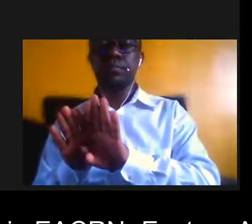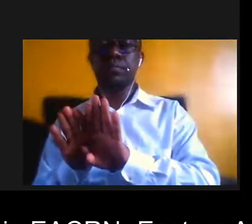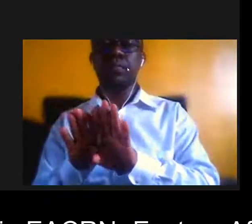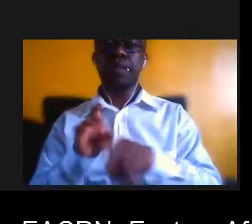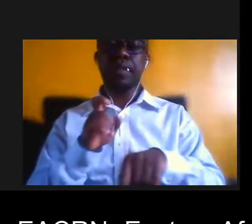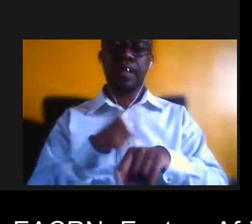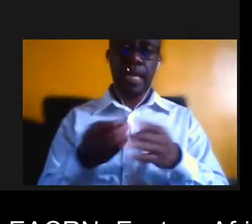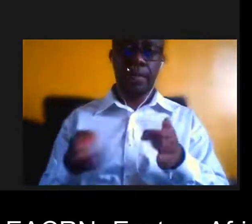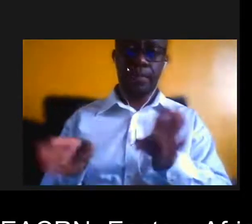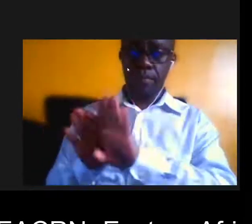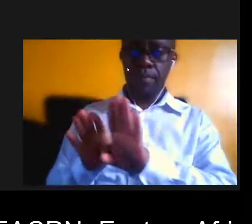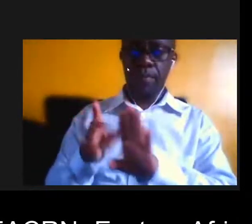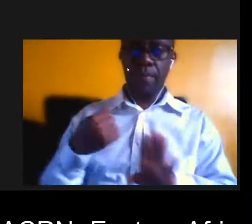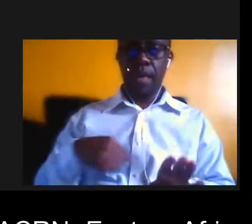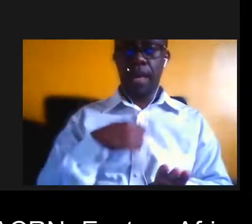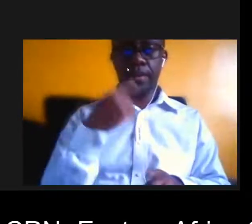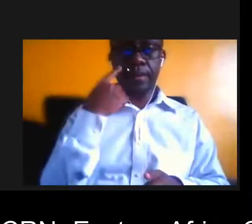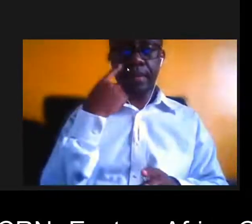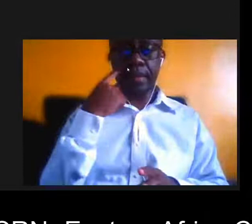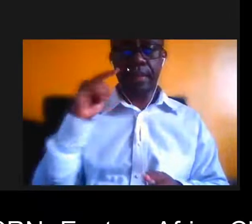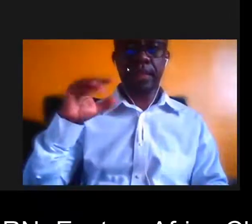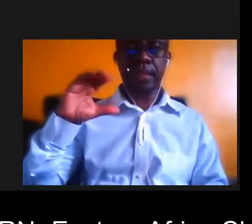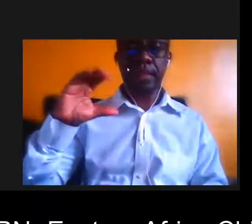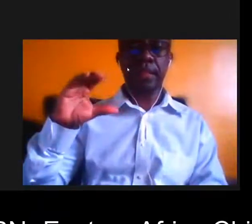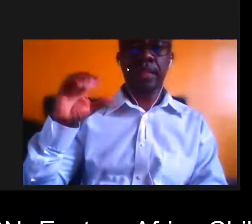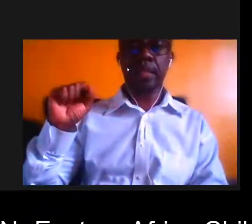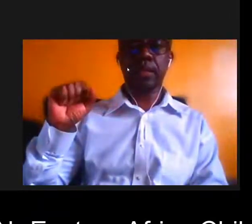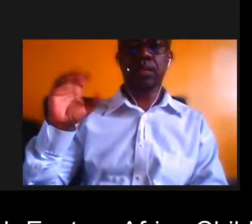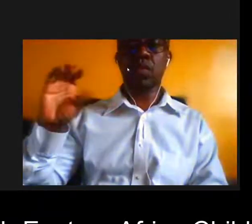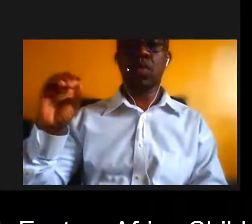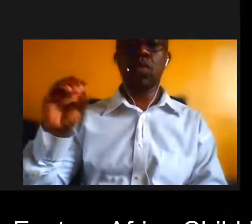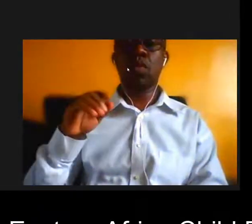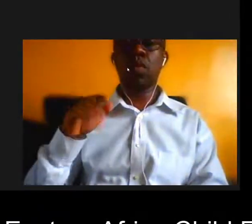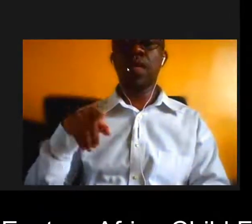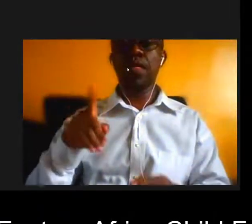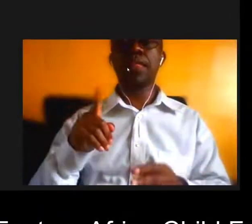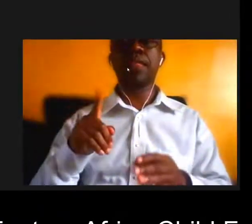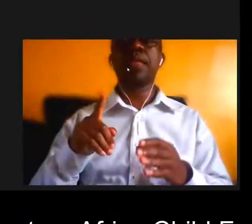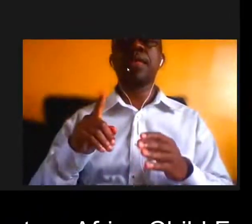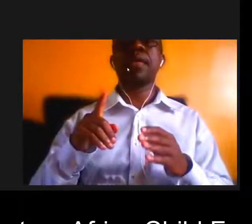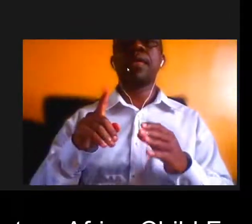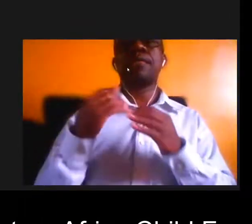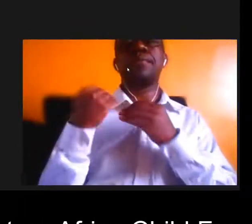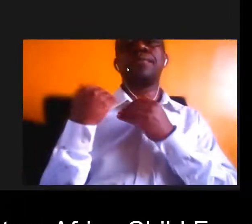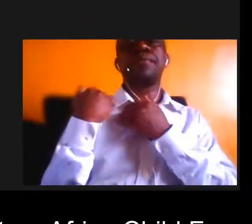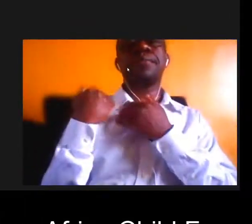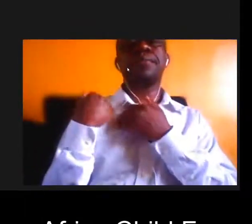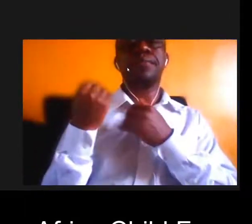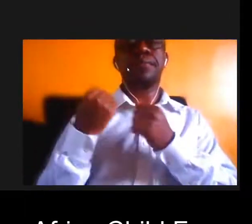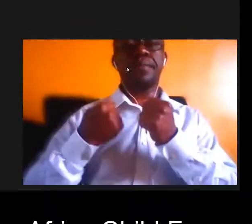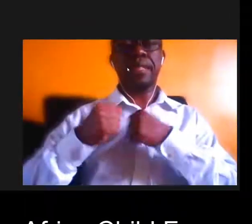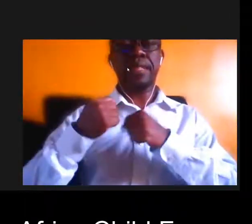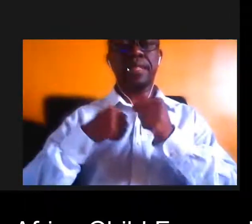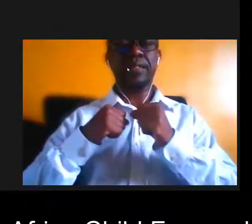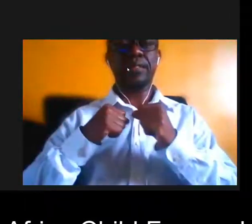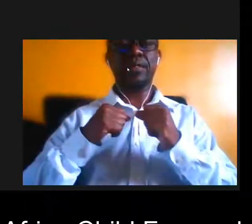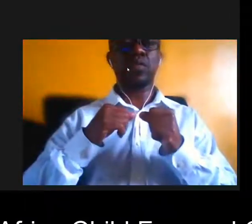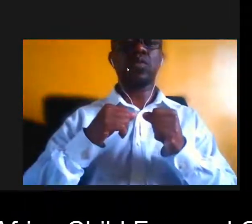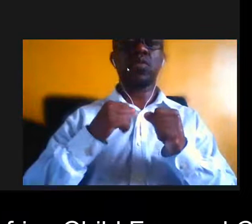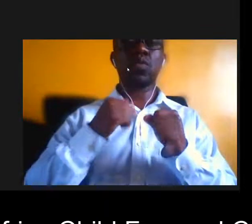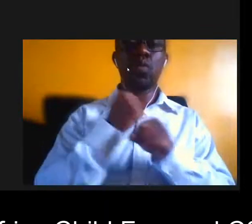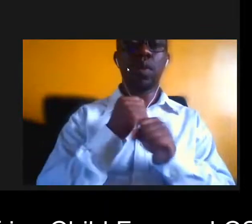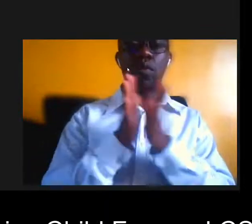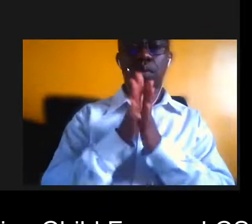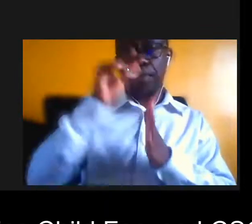we saw the CSOs take a very key role in working and pushing government. The CSOs and the